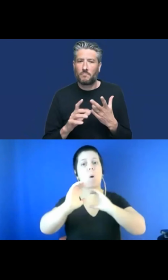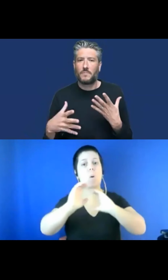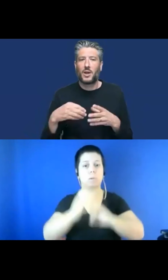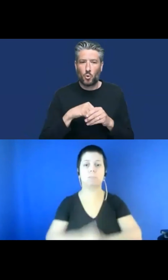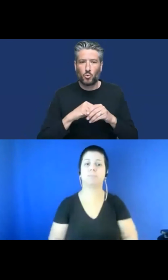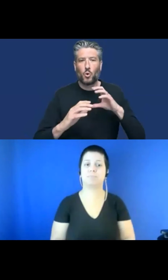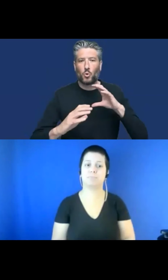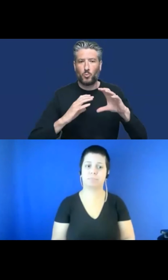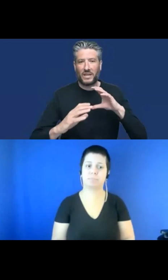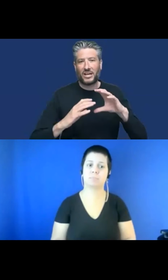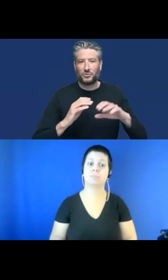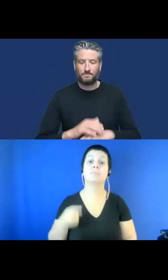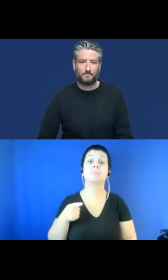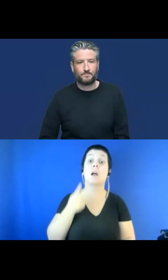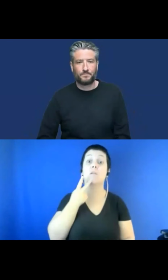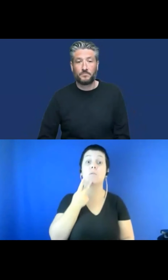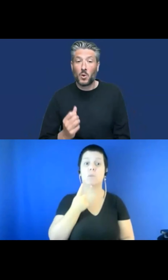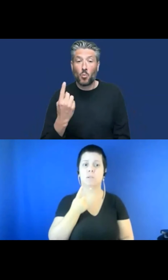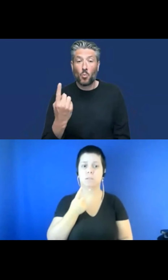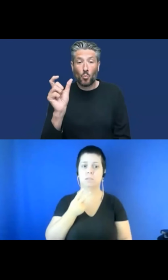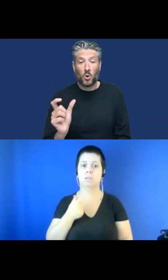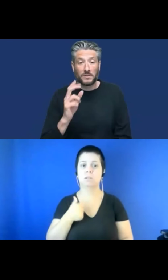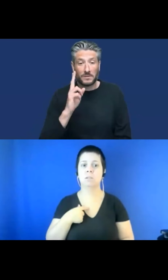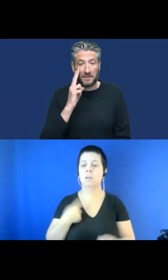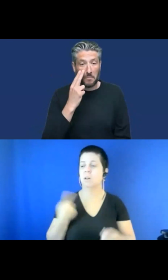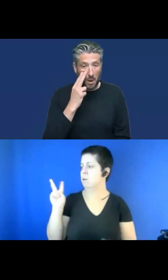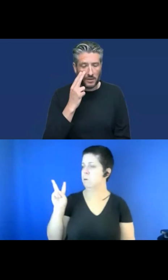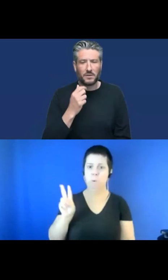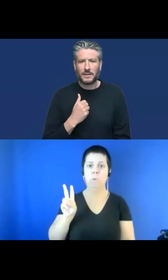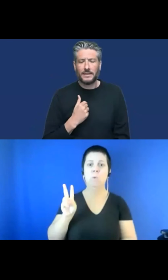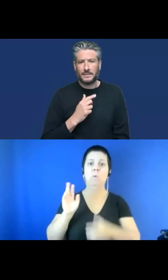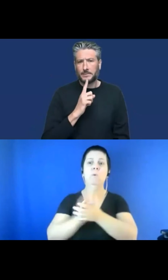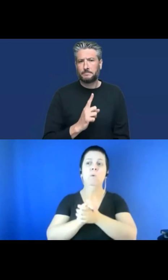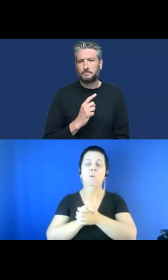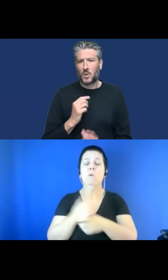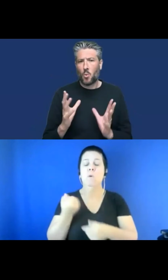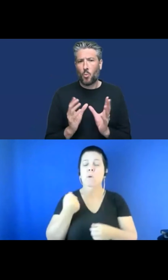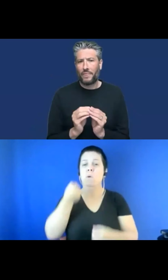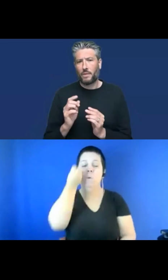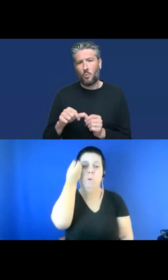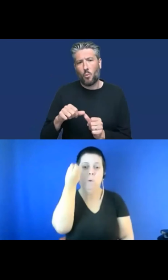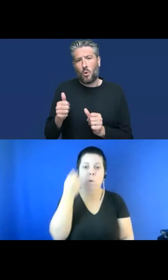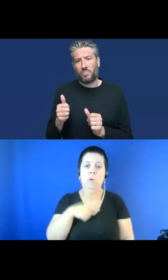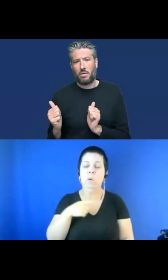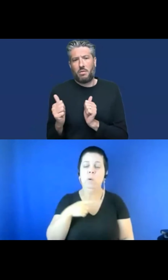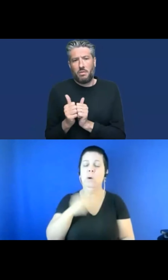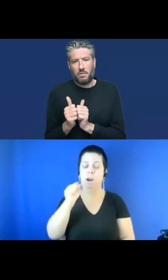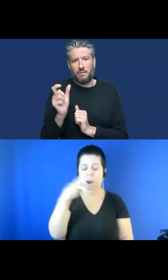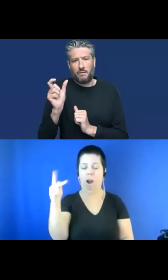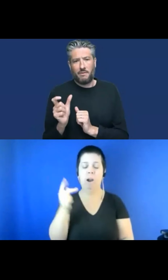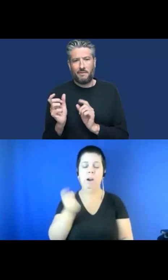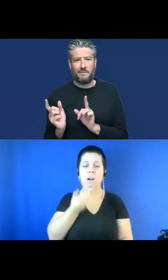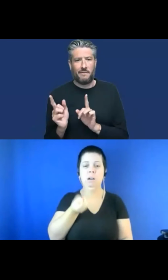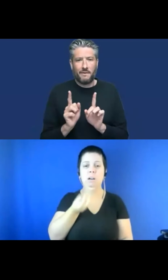of the participants stated, "With my partner, if we're traveling together and using an app that has voice output, so I just turn it